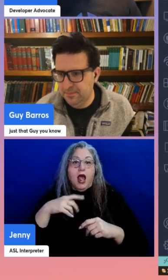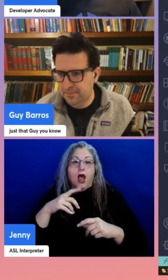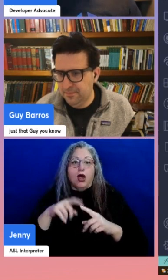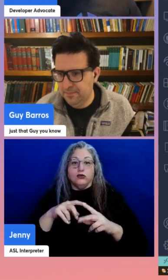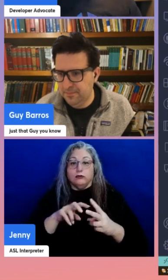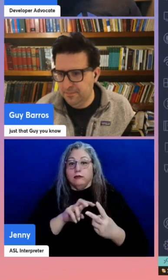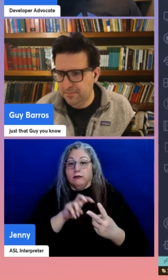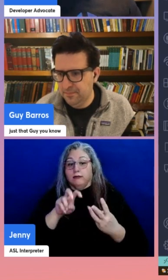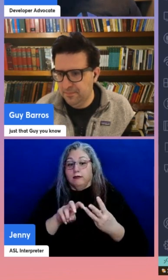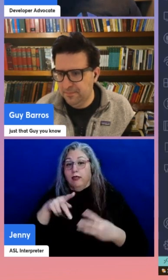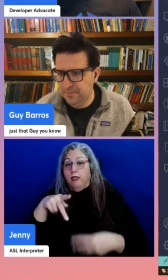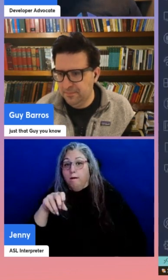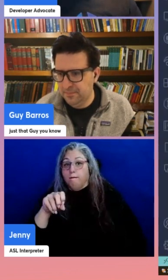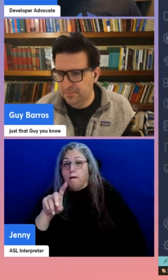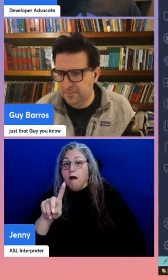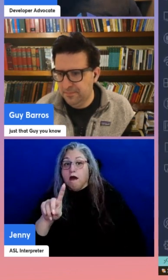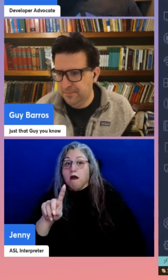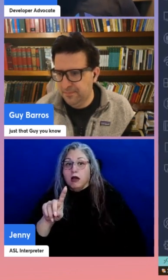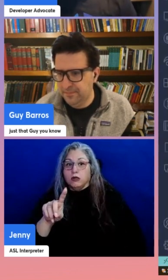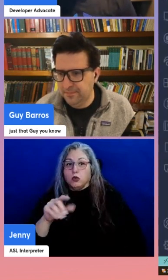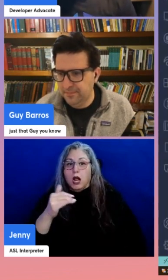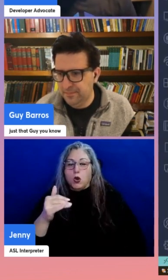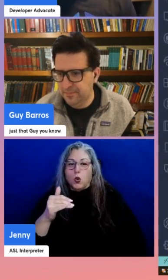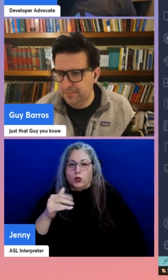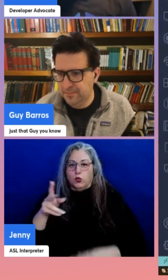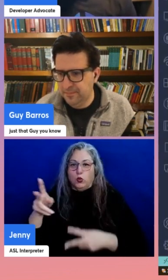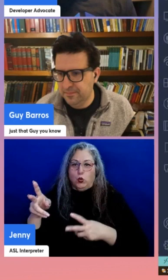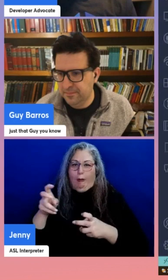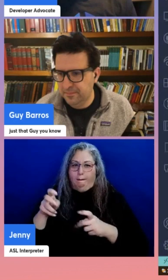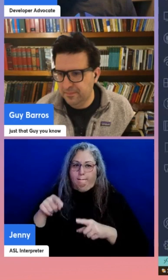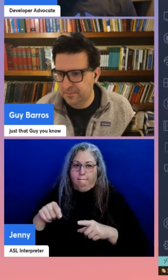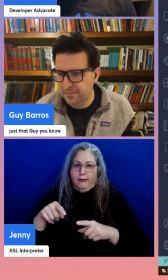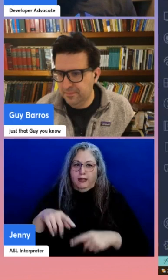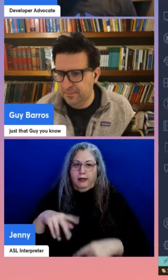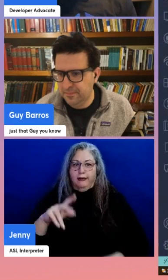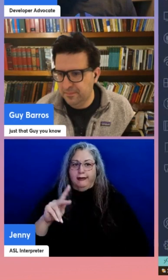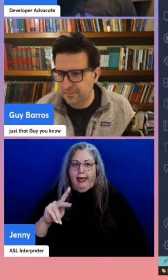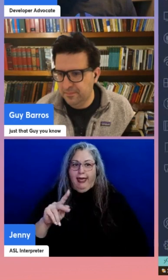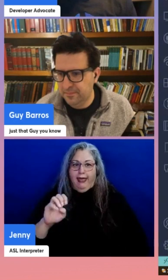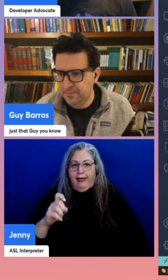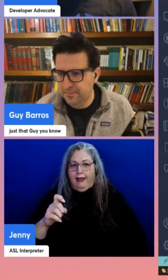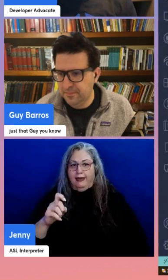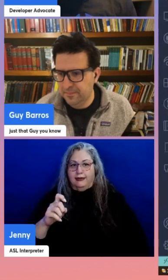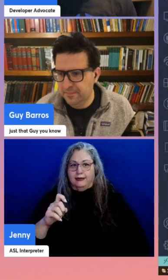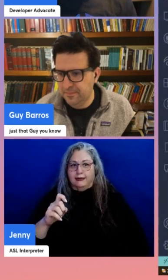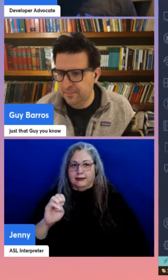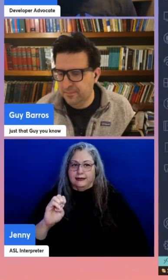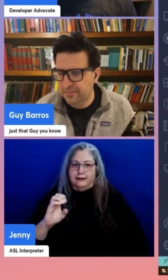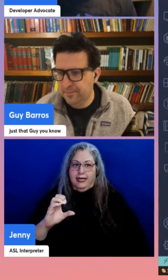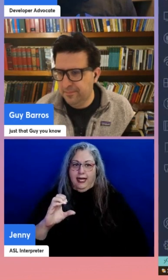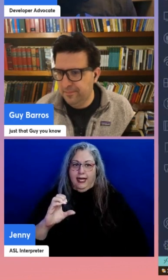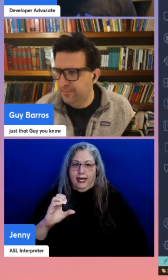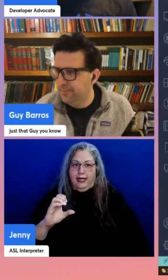pod, so let me just grab that, exec